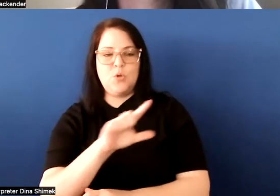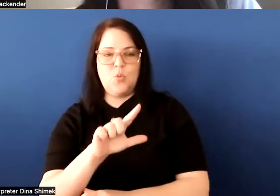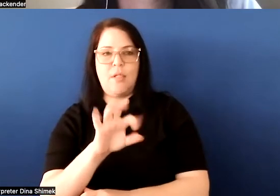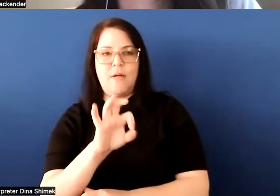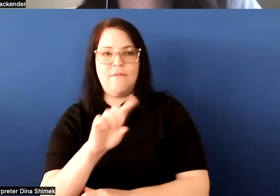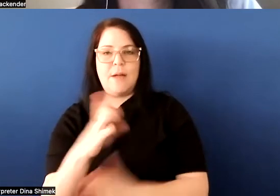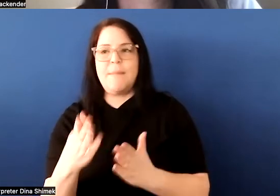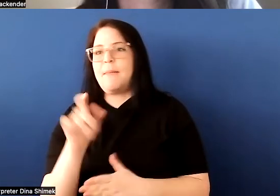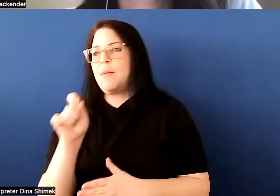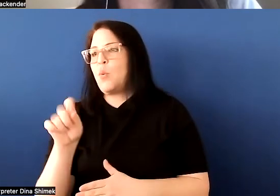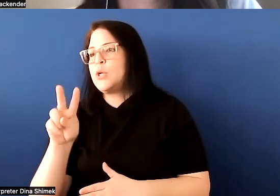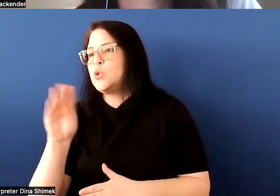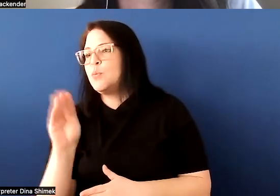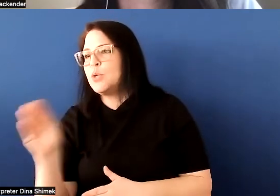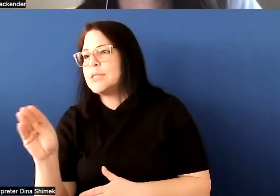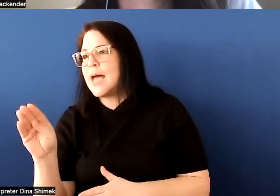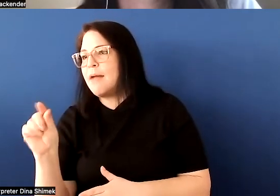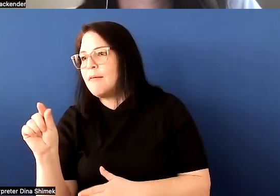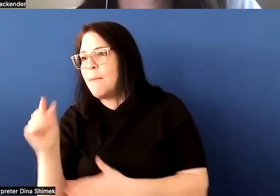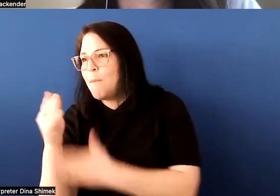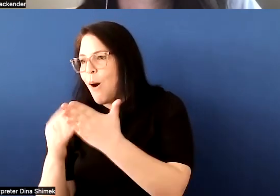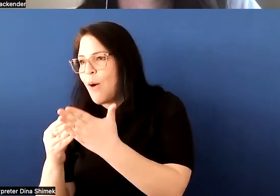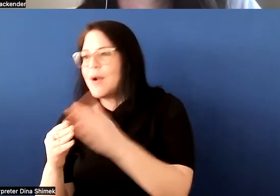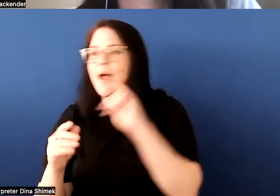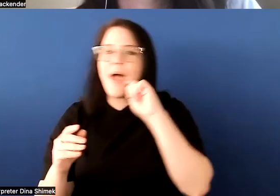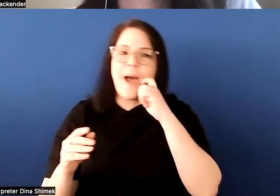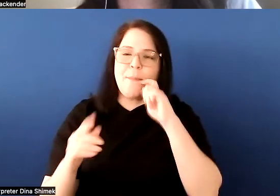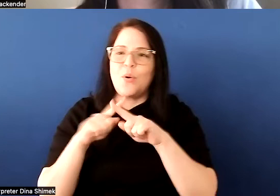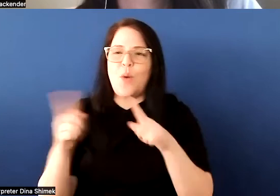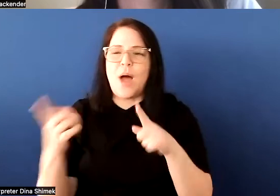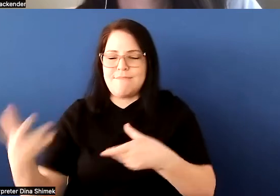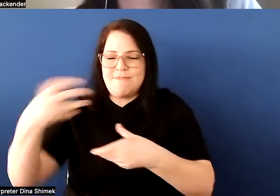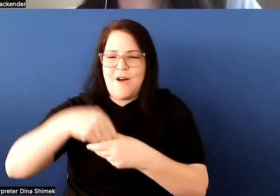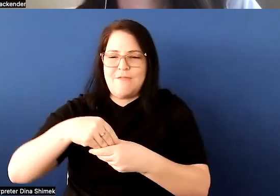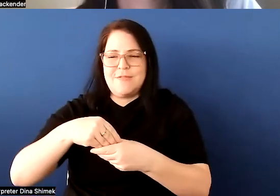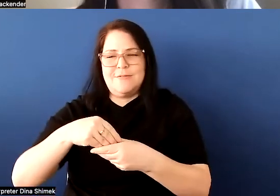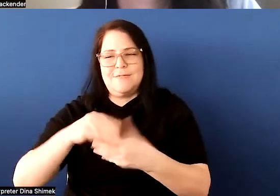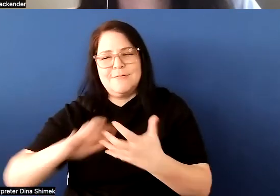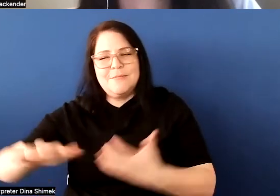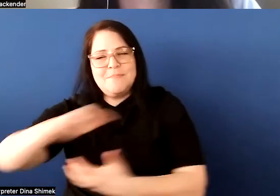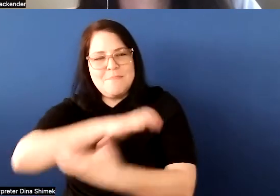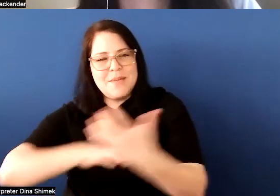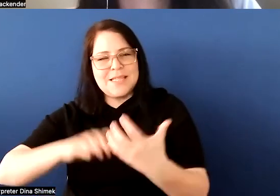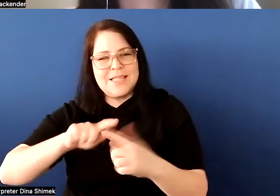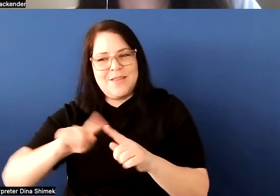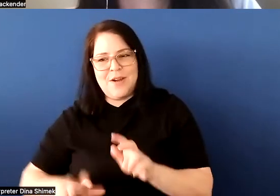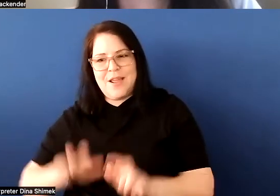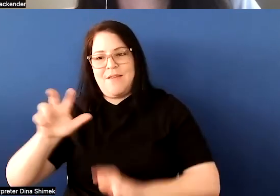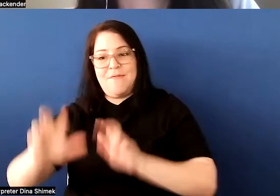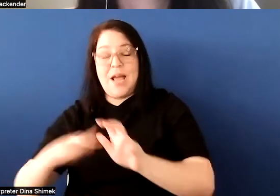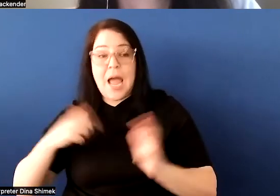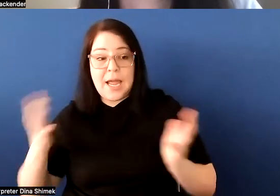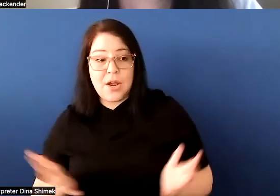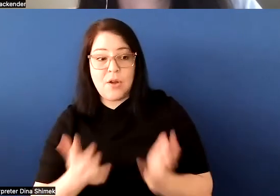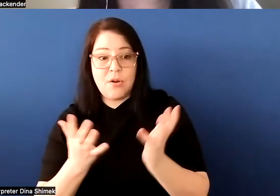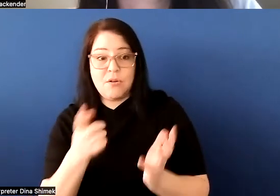be 0.2% Apple. So it's made up of a lot of broad types of investments. And so I encourage individuals who